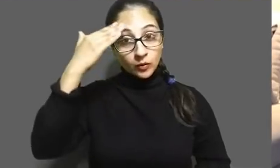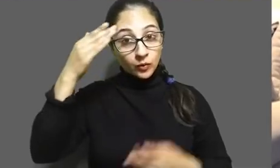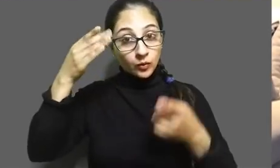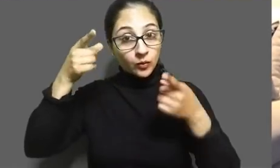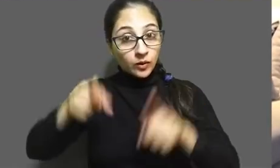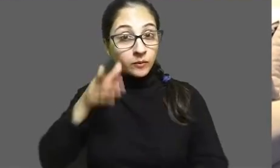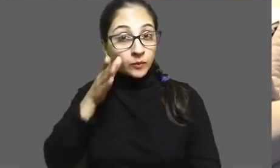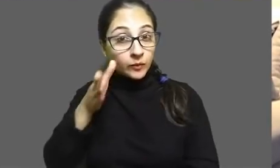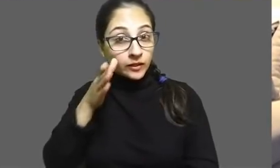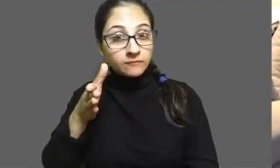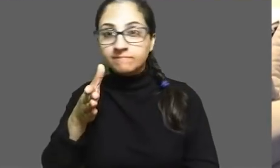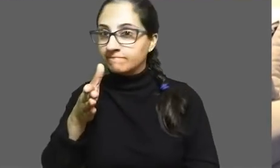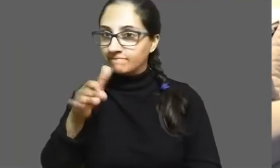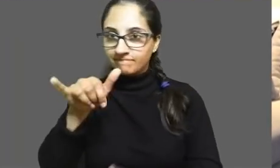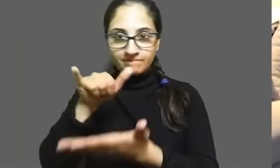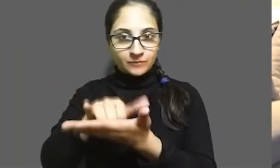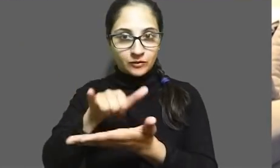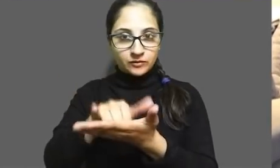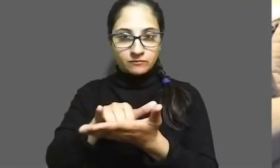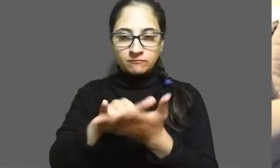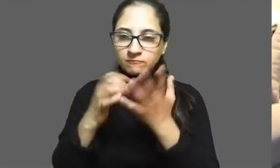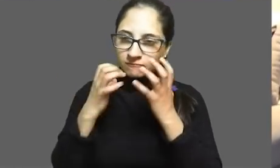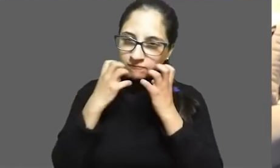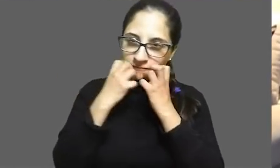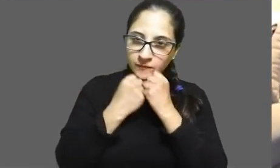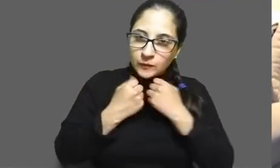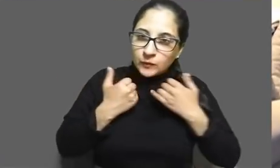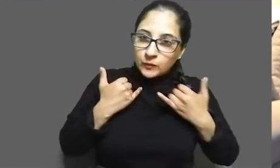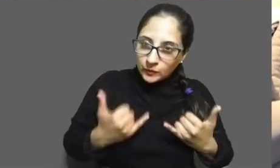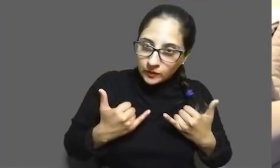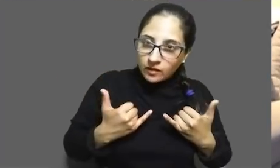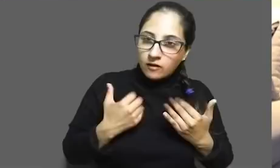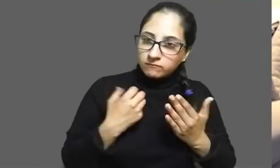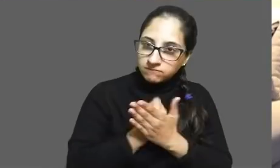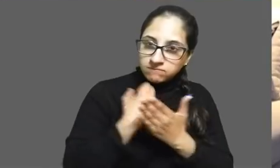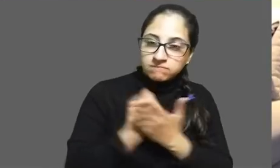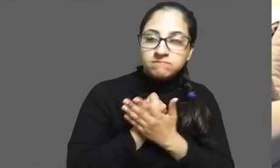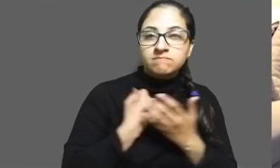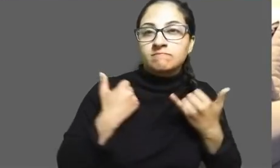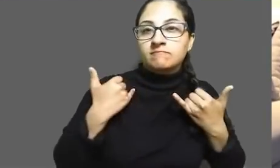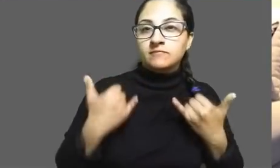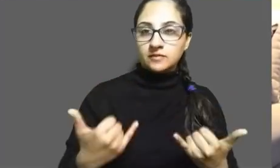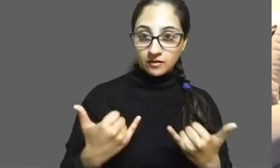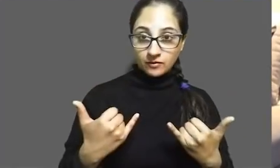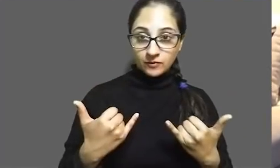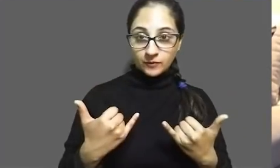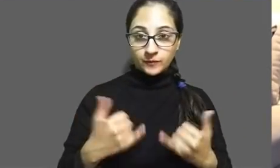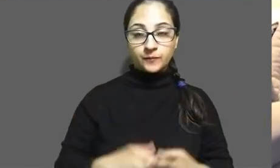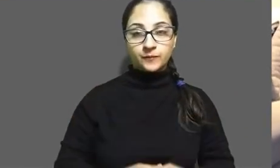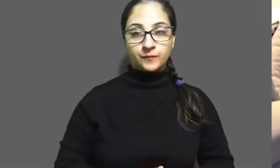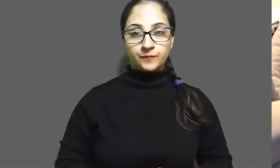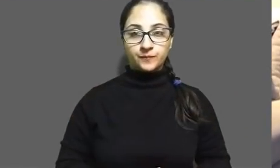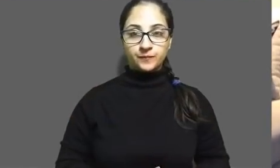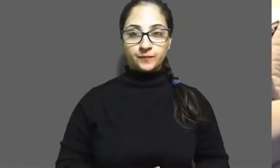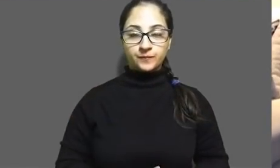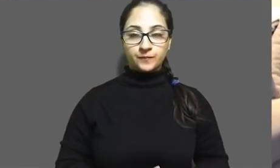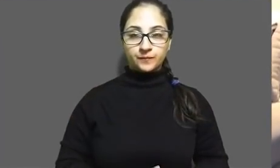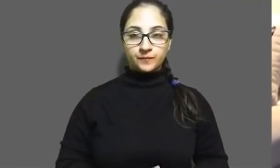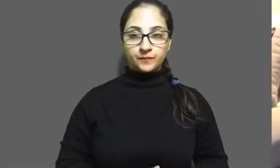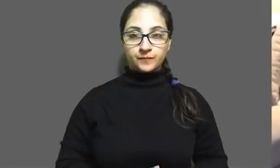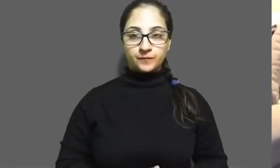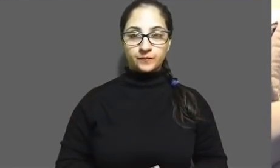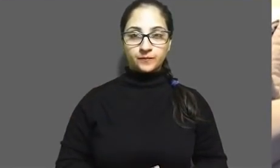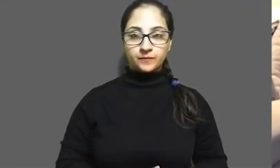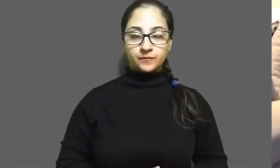Remember, this moment will not come again. We can count on the values we have,